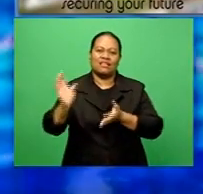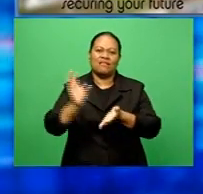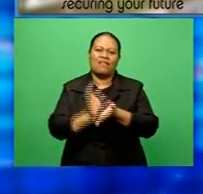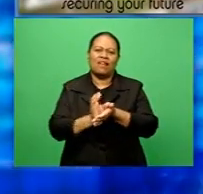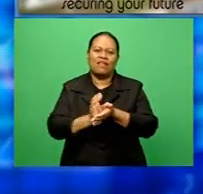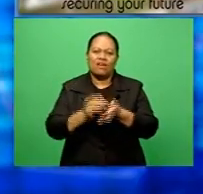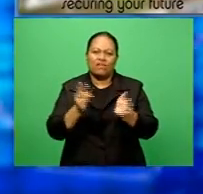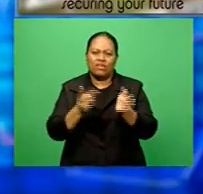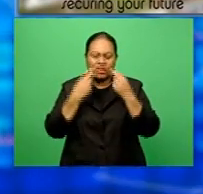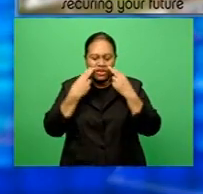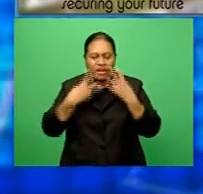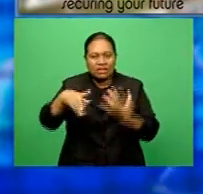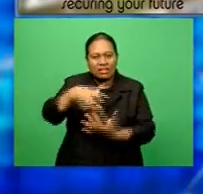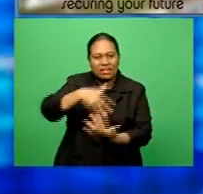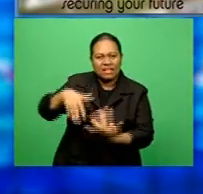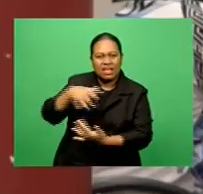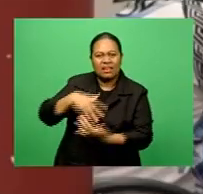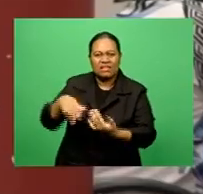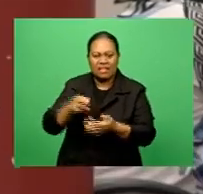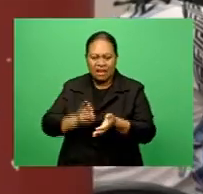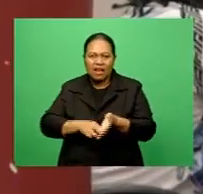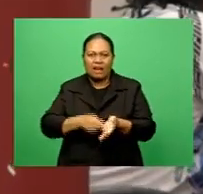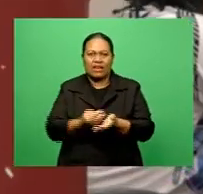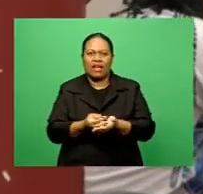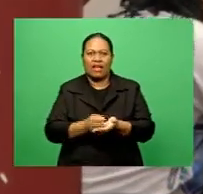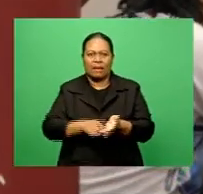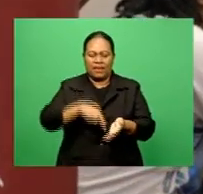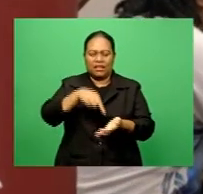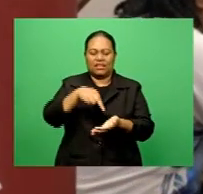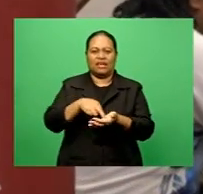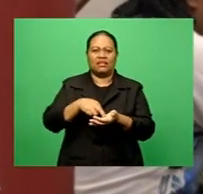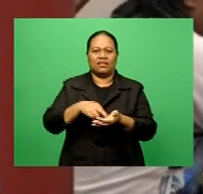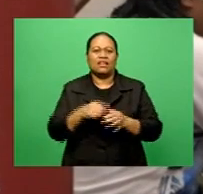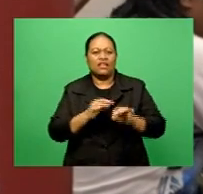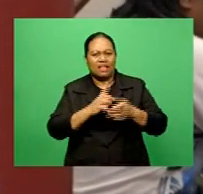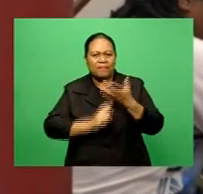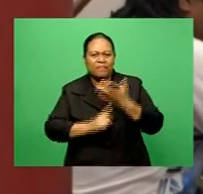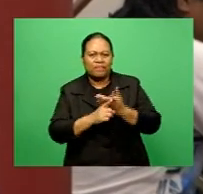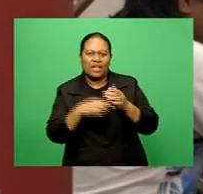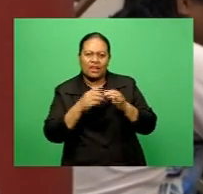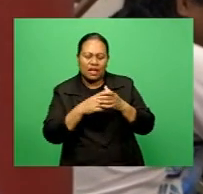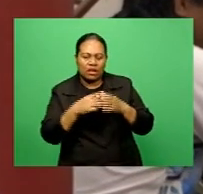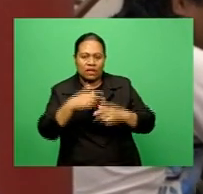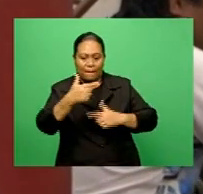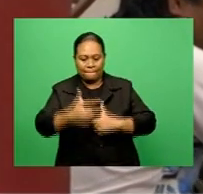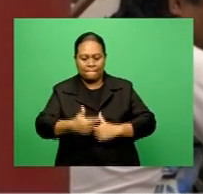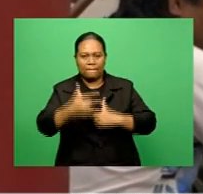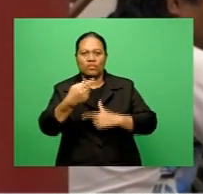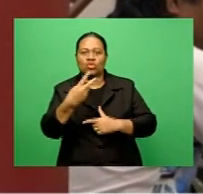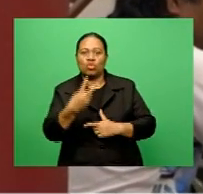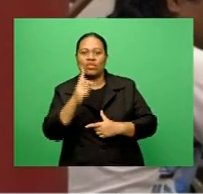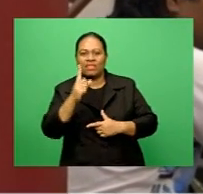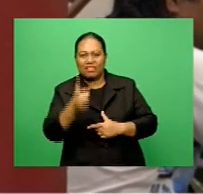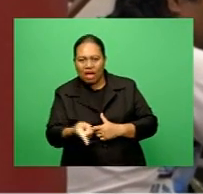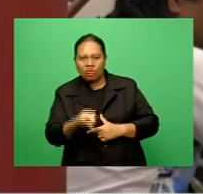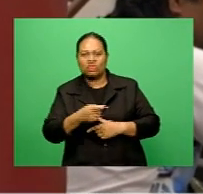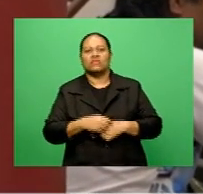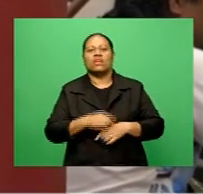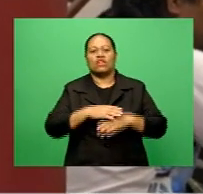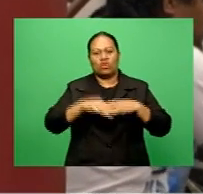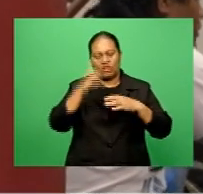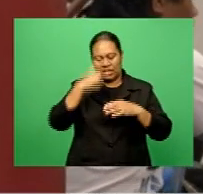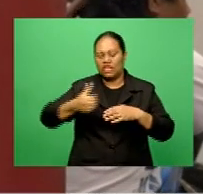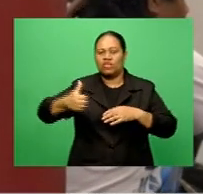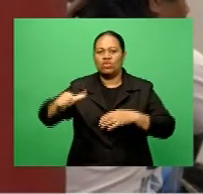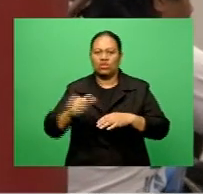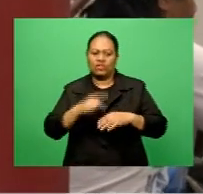disaster rehabilitation purposes. The FNPF board in its meeting yesterday approved a maximum of $2,000 per household, which